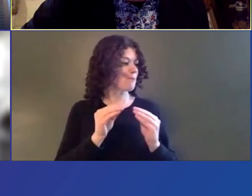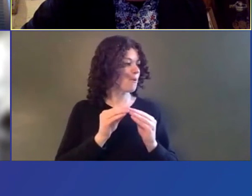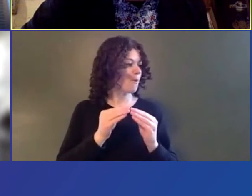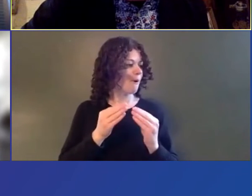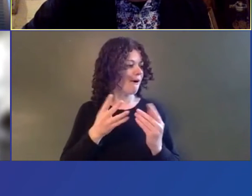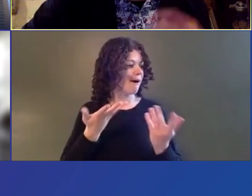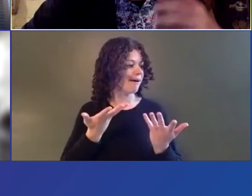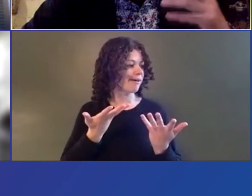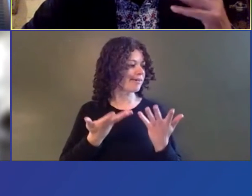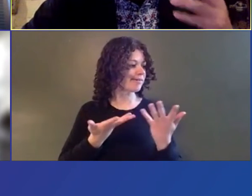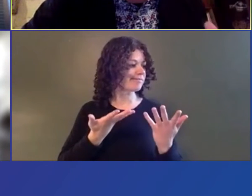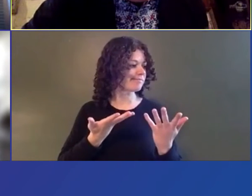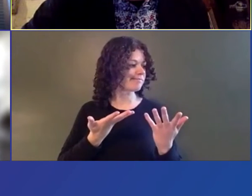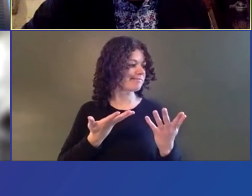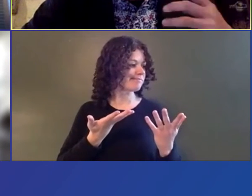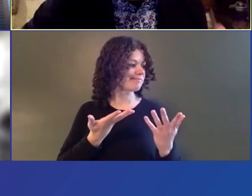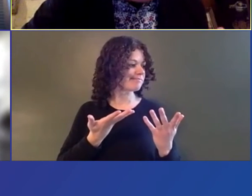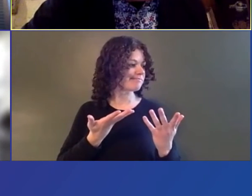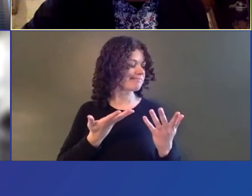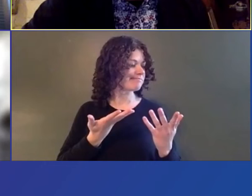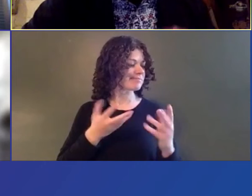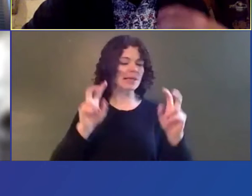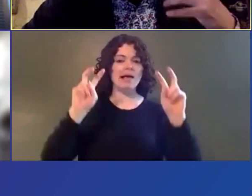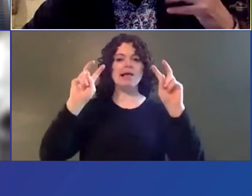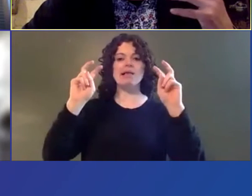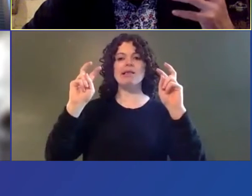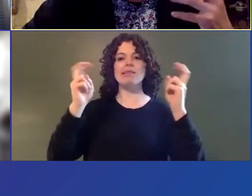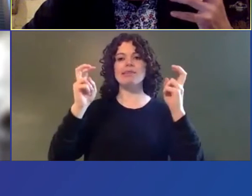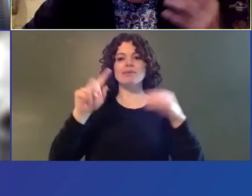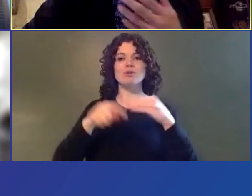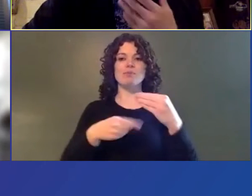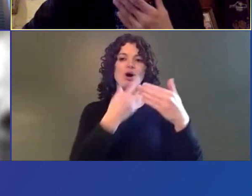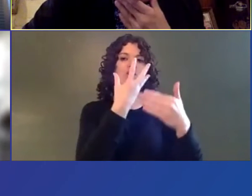themes of loss and grief